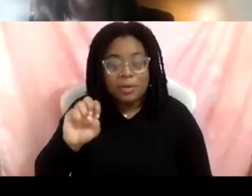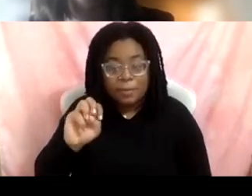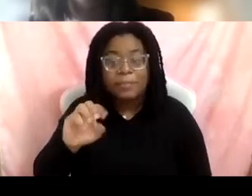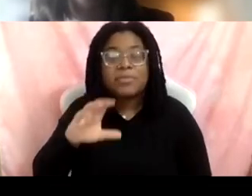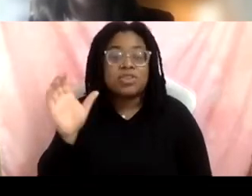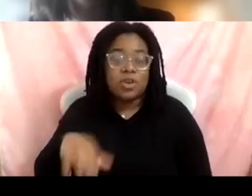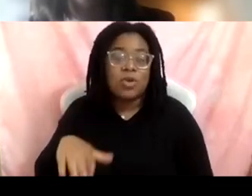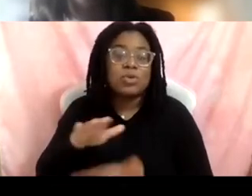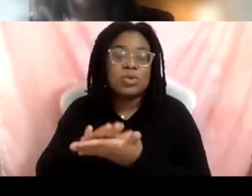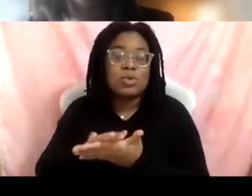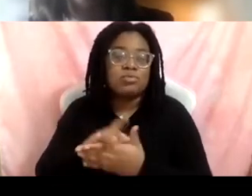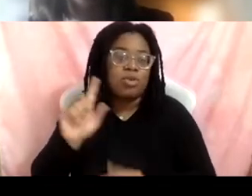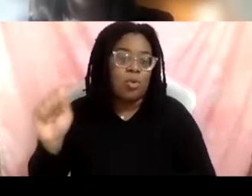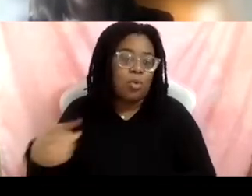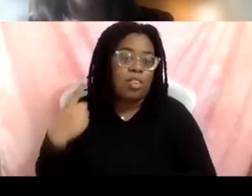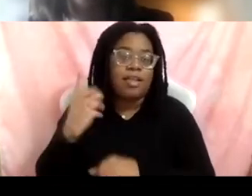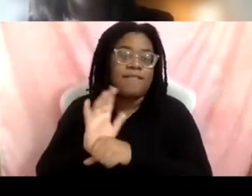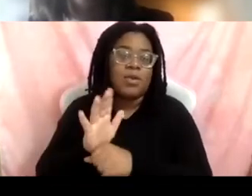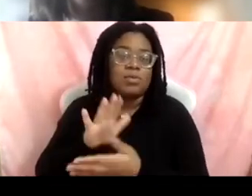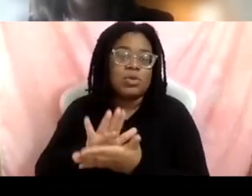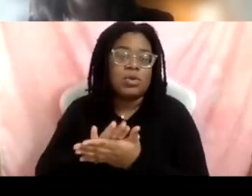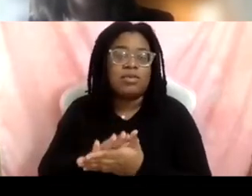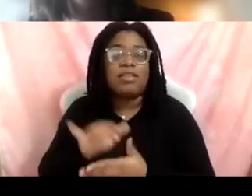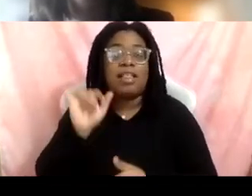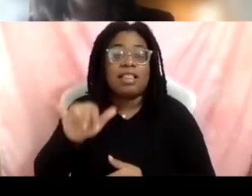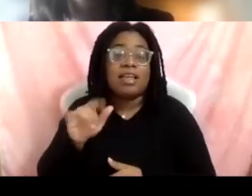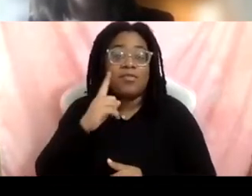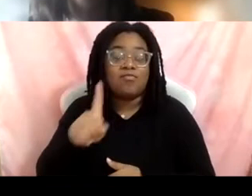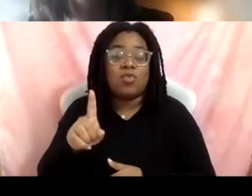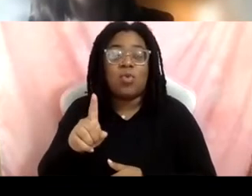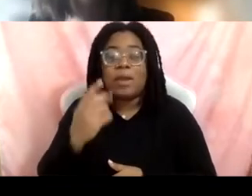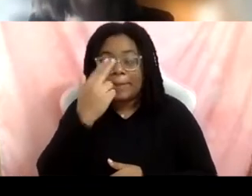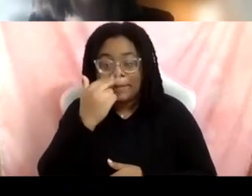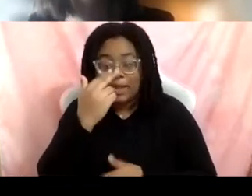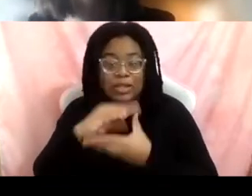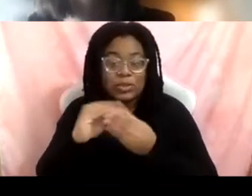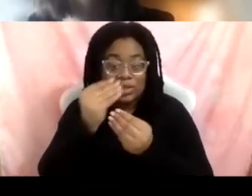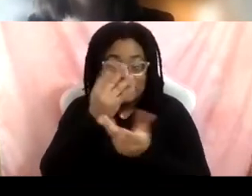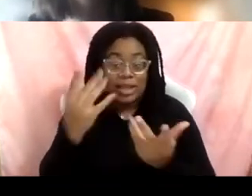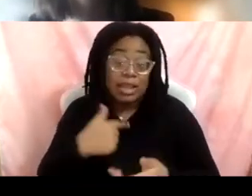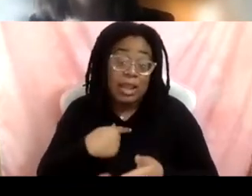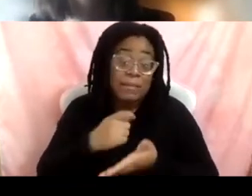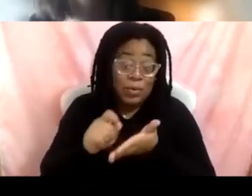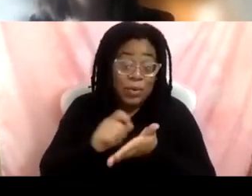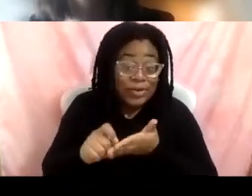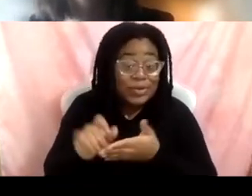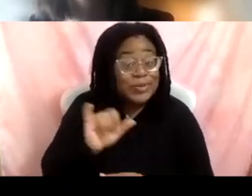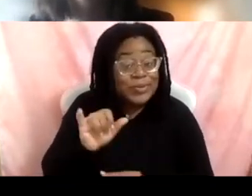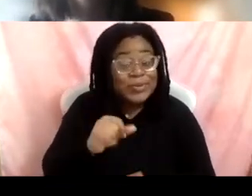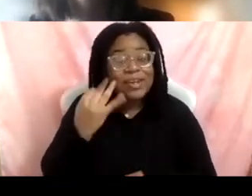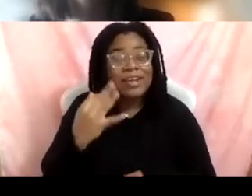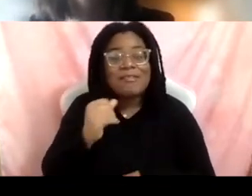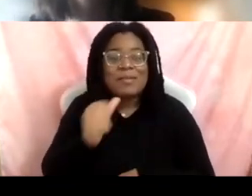Chicago, which is currently the only film school of its kind devoted to comedic storytelling. And I'm also a writer when I'm not doing my